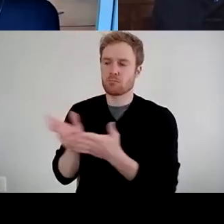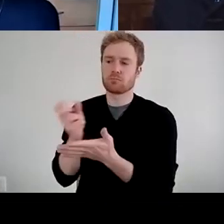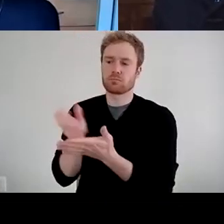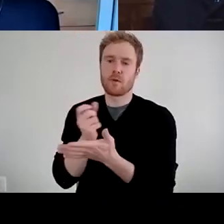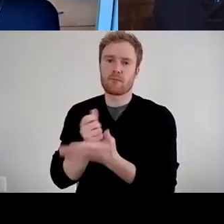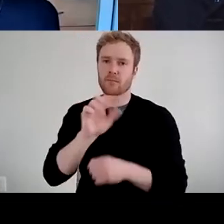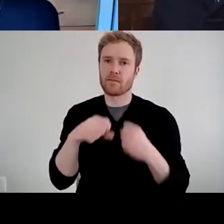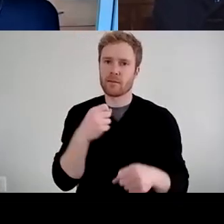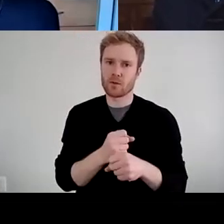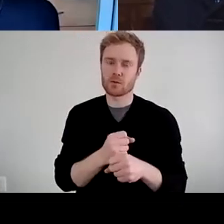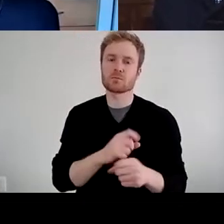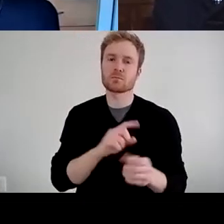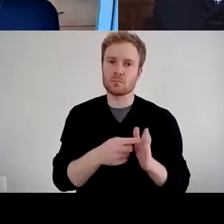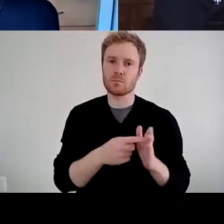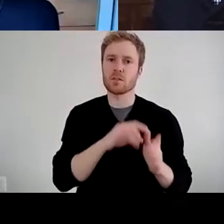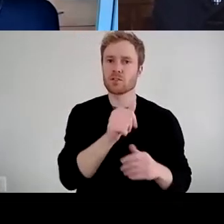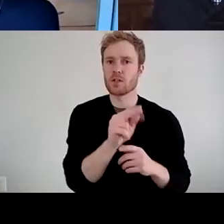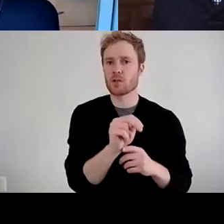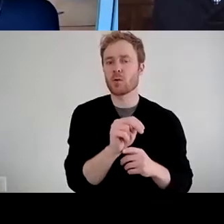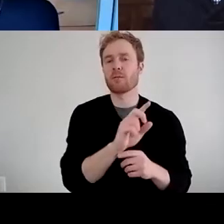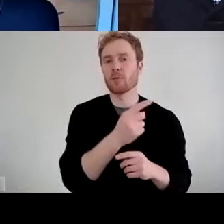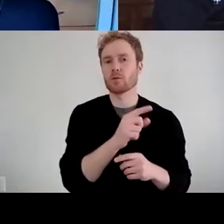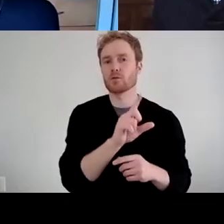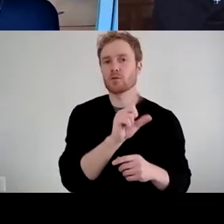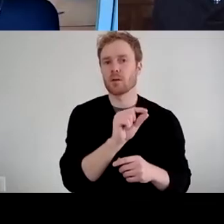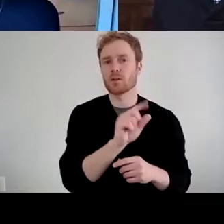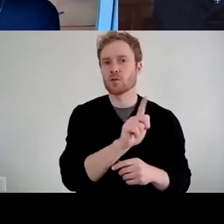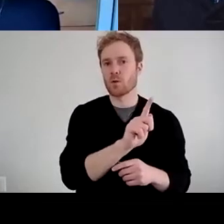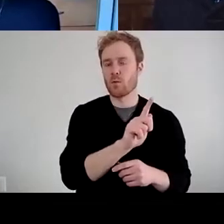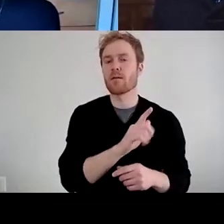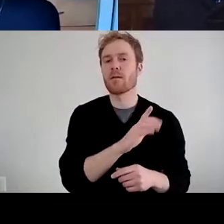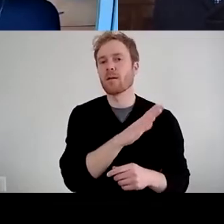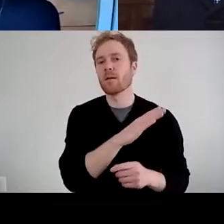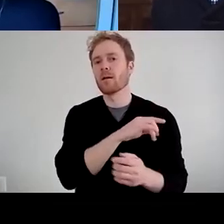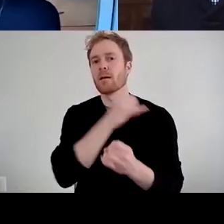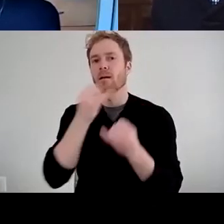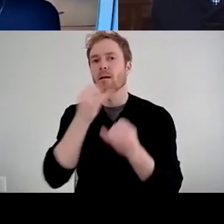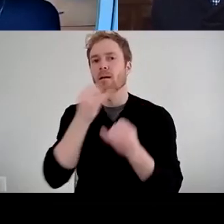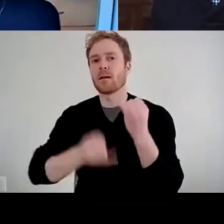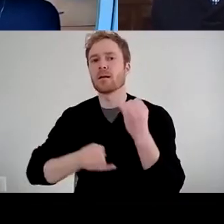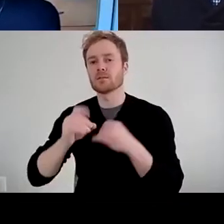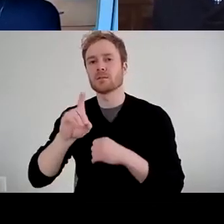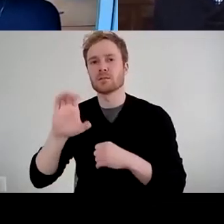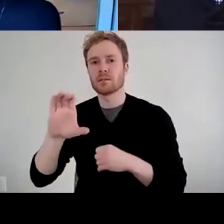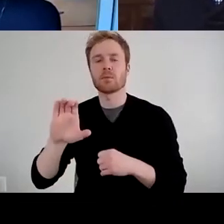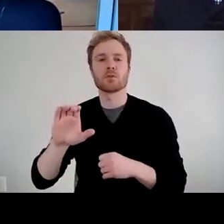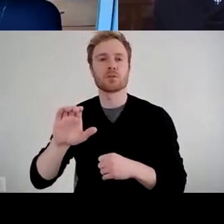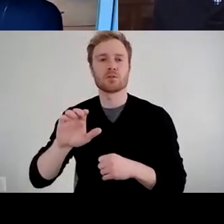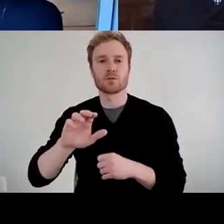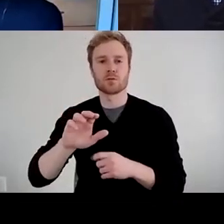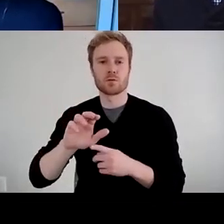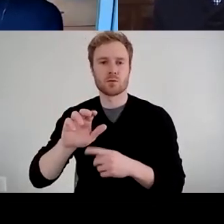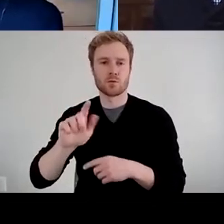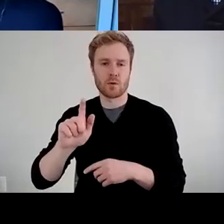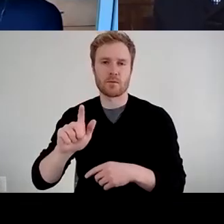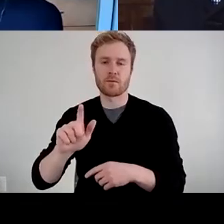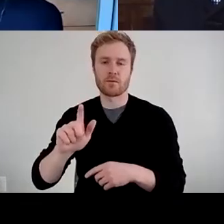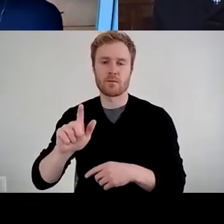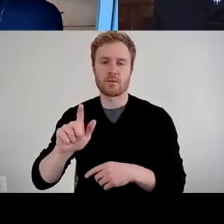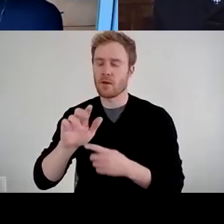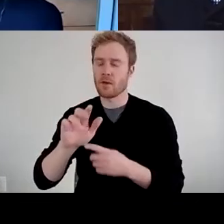Bill 1080, resolution providing for an intergovernmental cooperation agreement between the city and the Bureau of